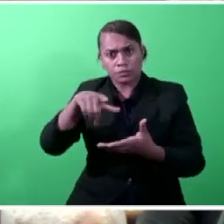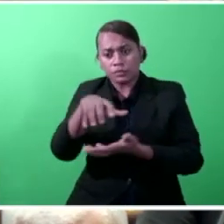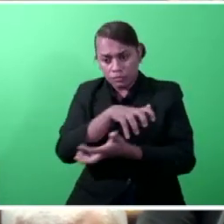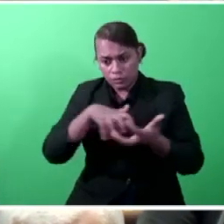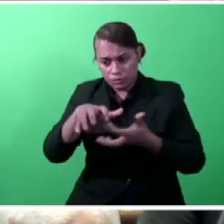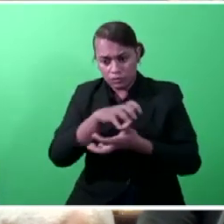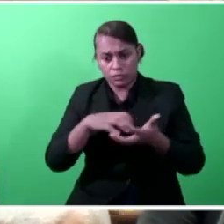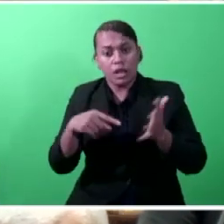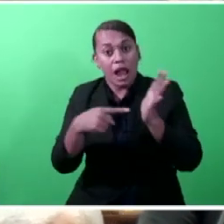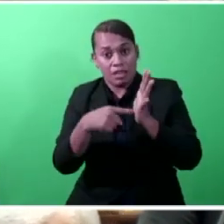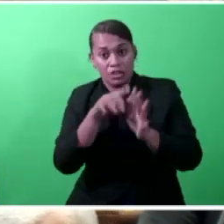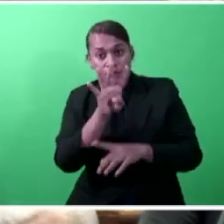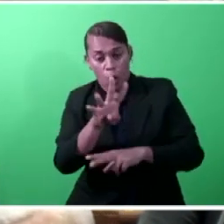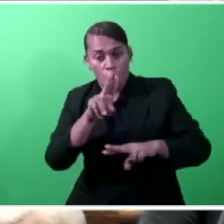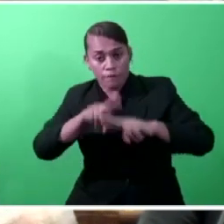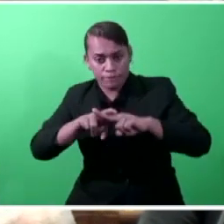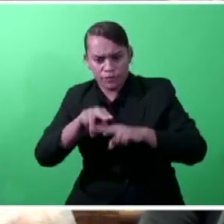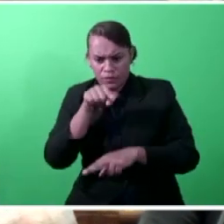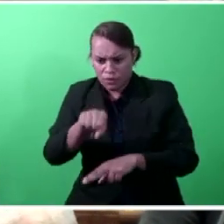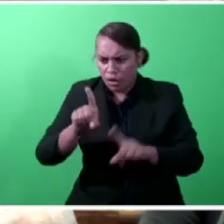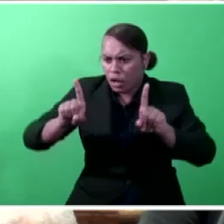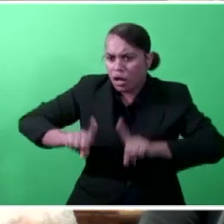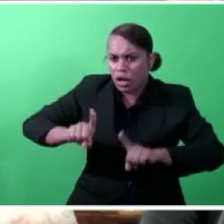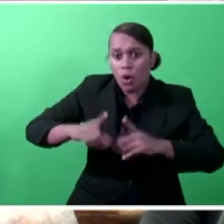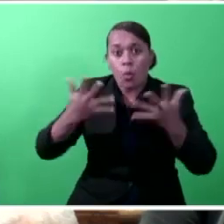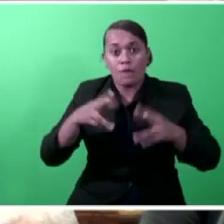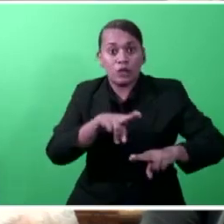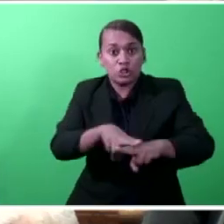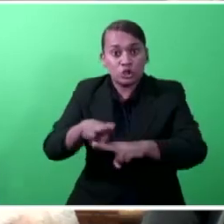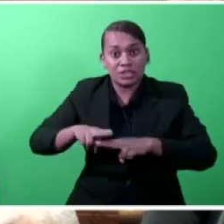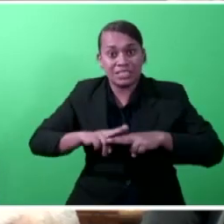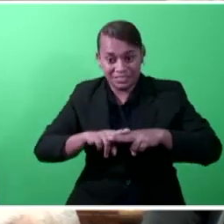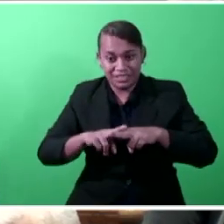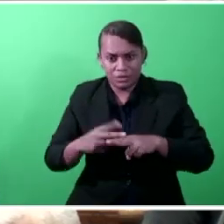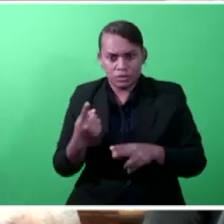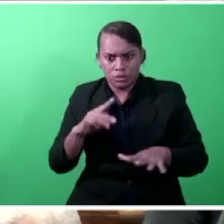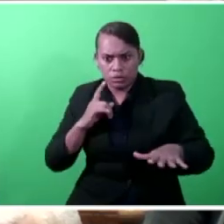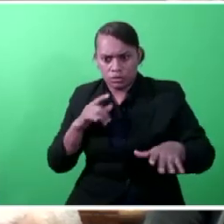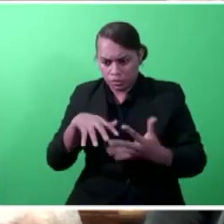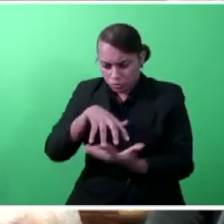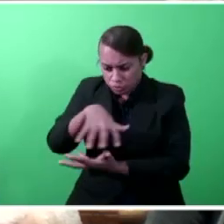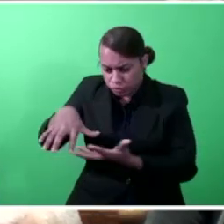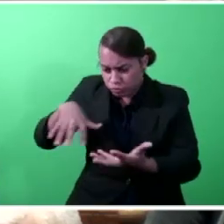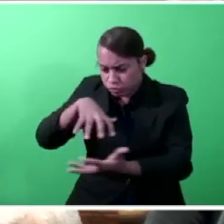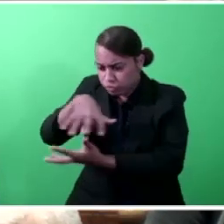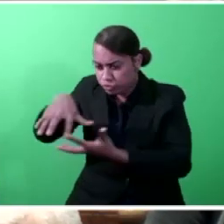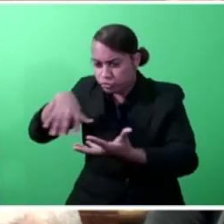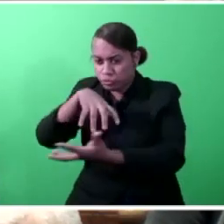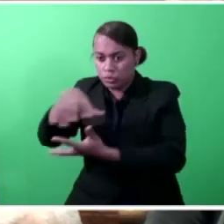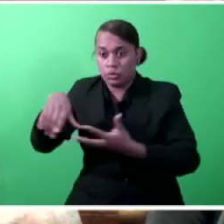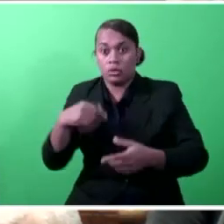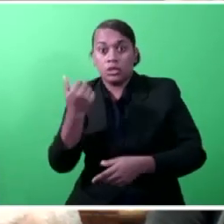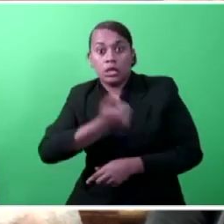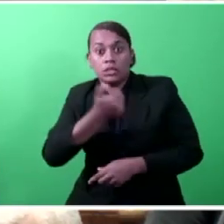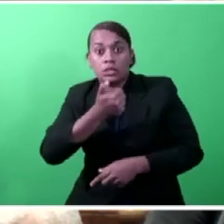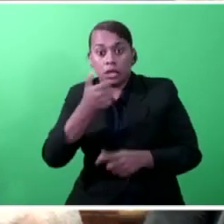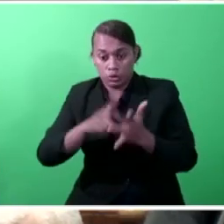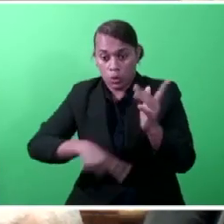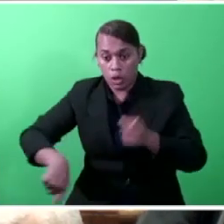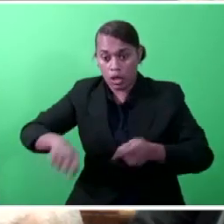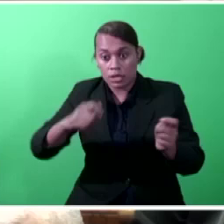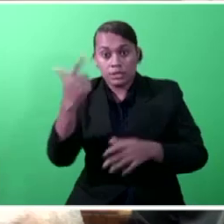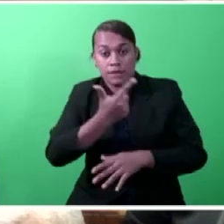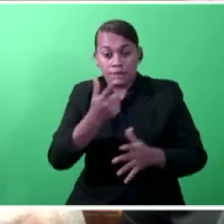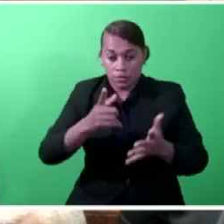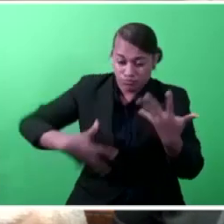waters. On the 16th, it intensified and became a tropical depression and became a tropical cyclone on the 17th of January